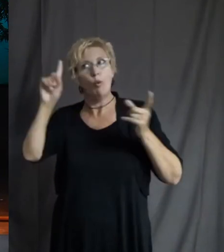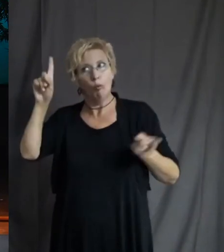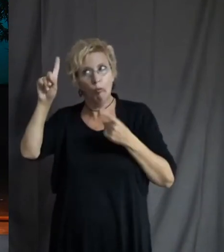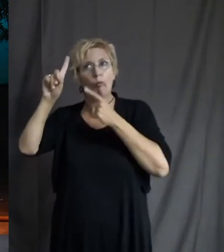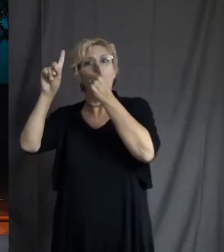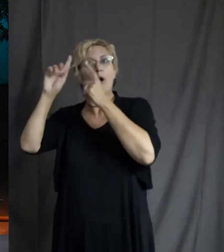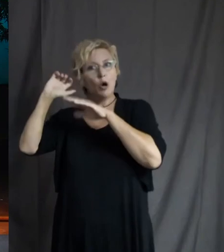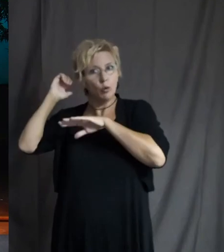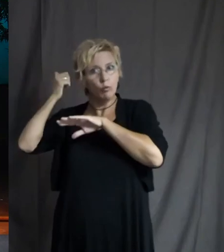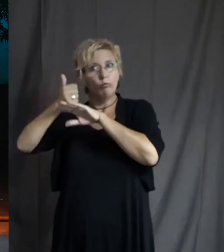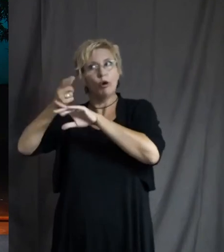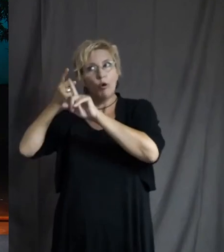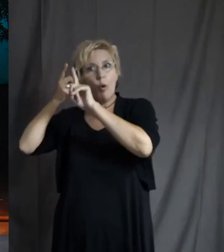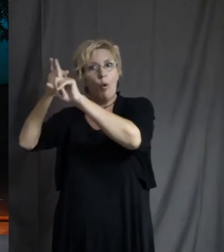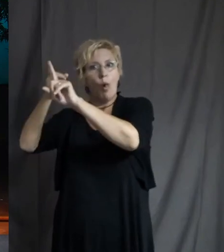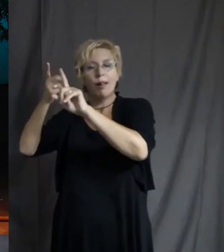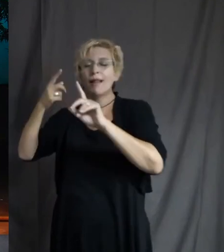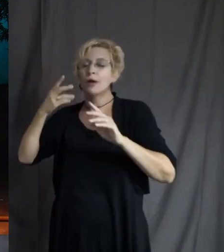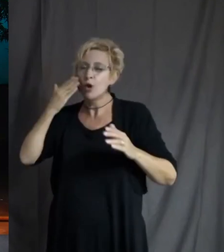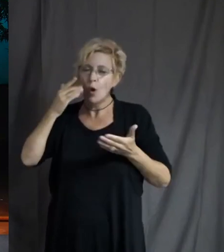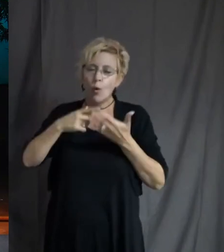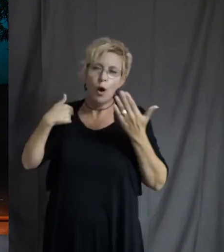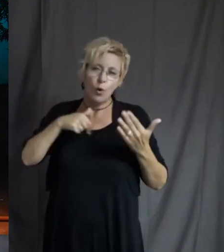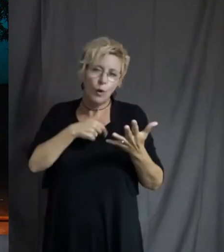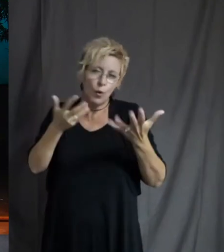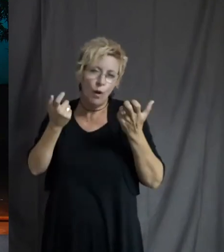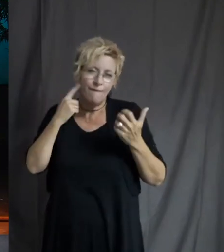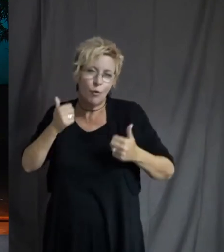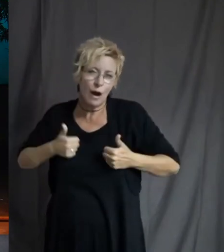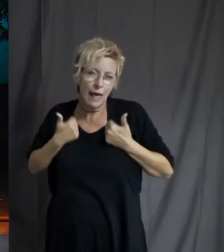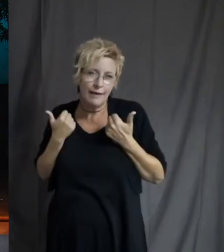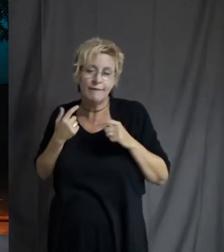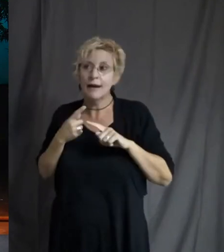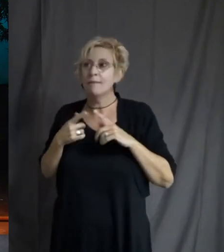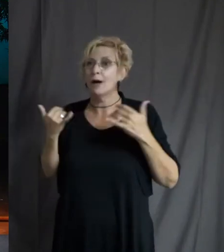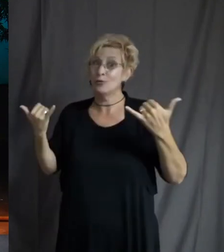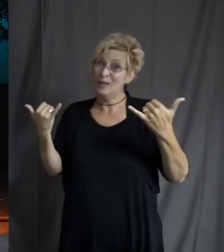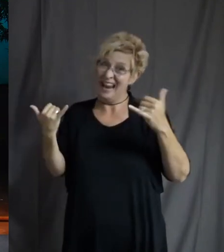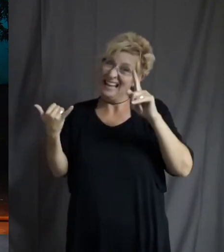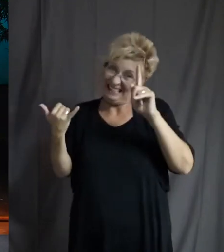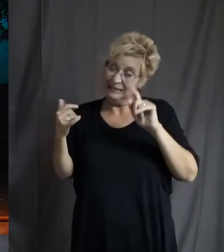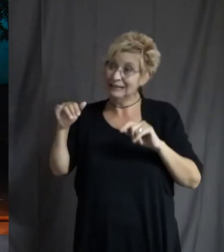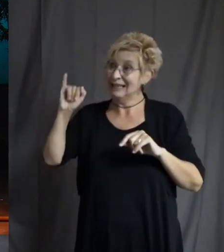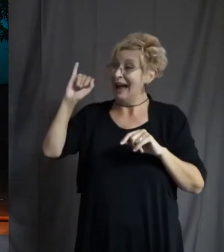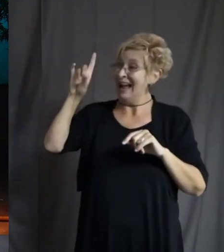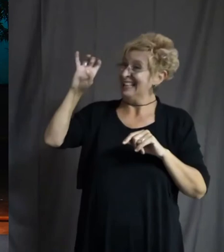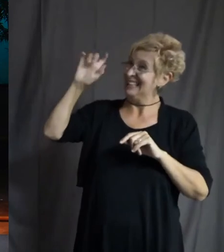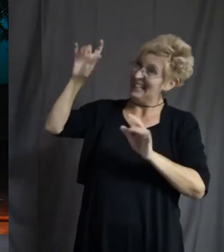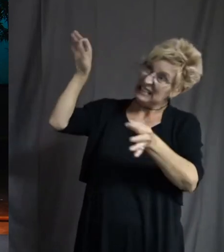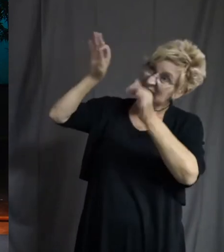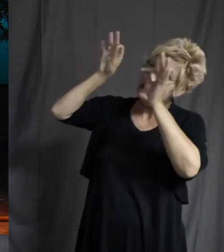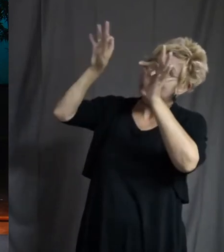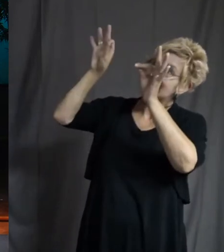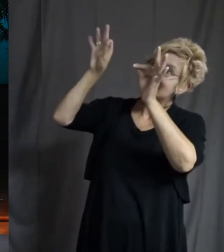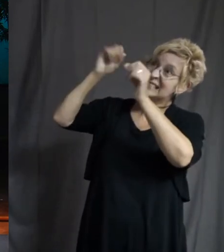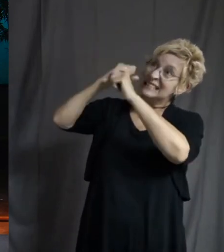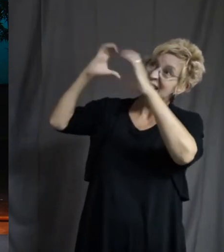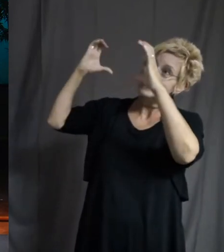goals, and know what we want in life. But I want to share today that they can also be incredibly